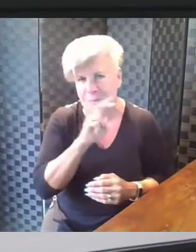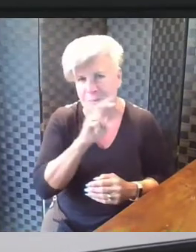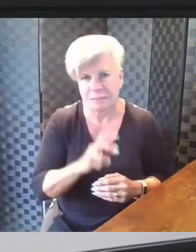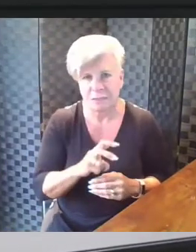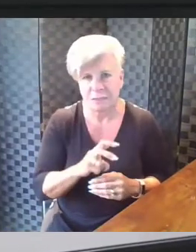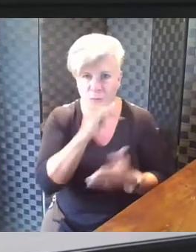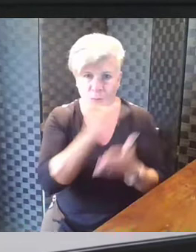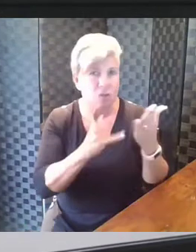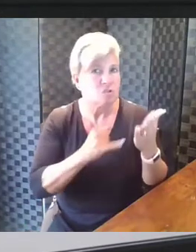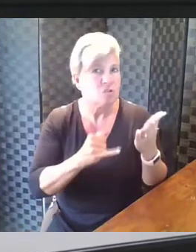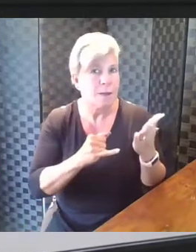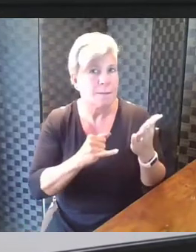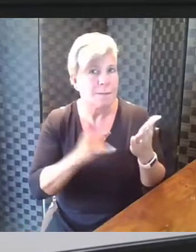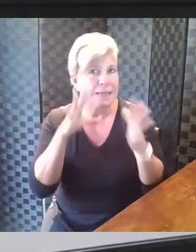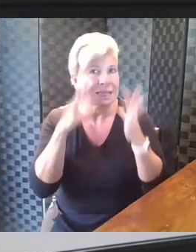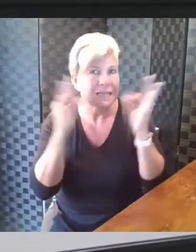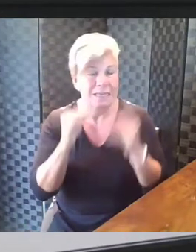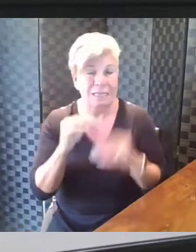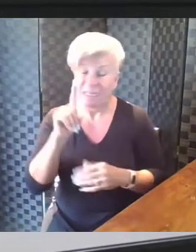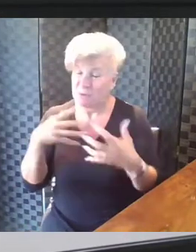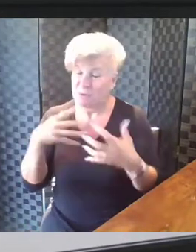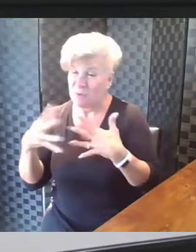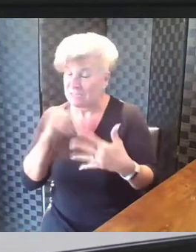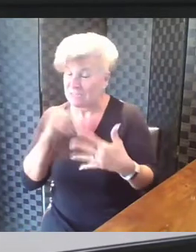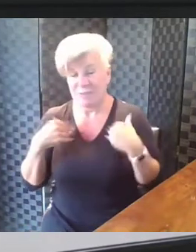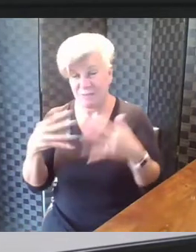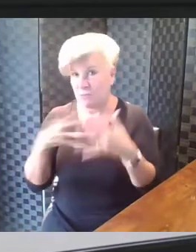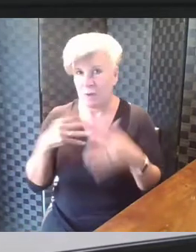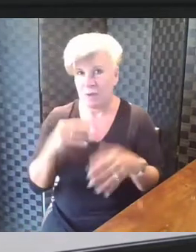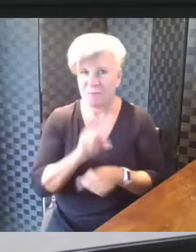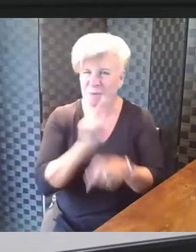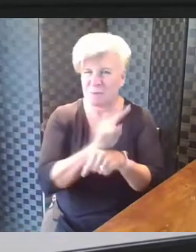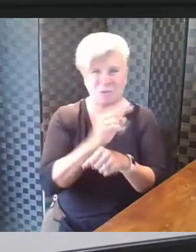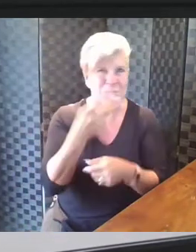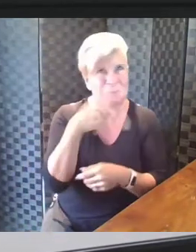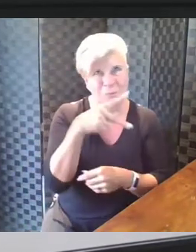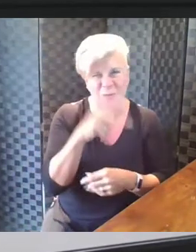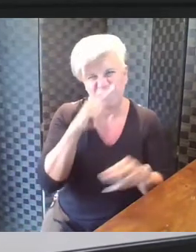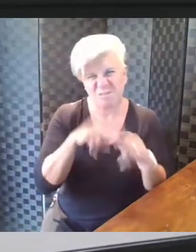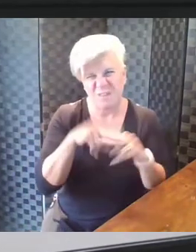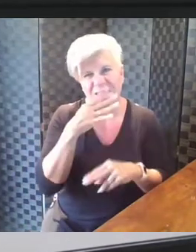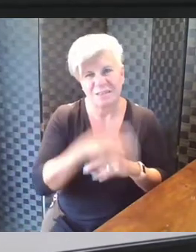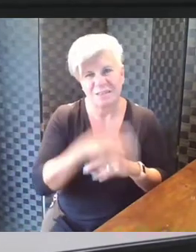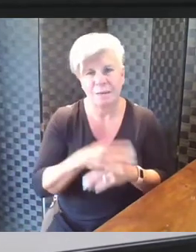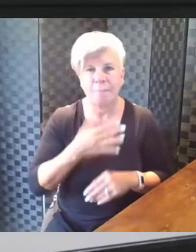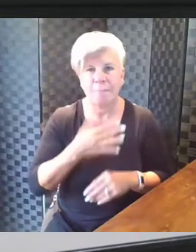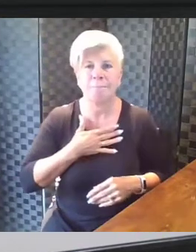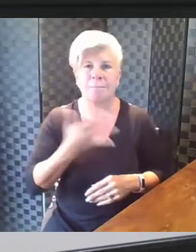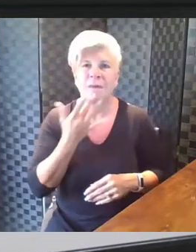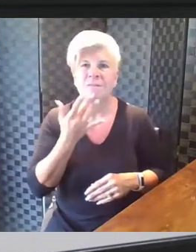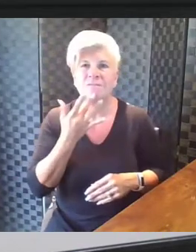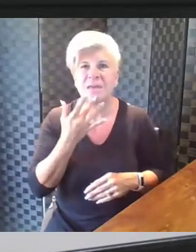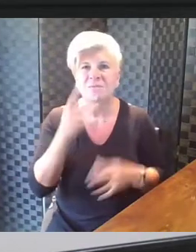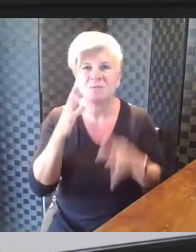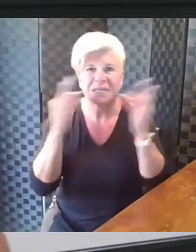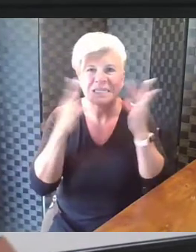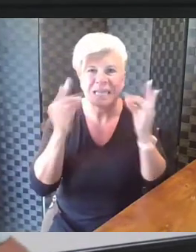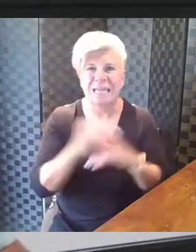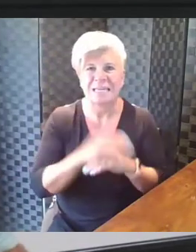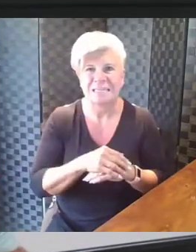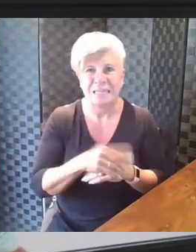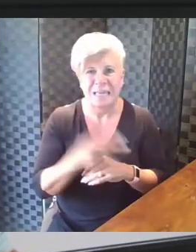He's gray, and I don't have gray. So I'm going to use just purple because it's just kind of fun. This is my favorite cat. His name's Jahid, and he saw